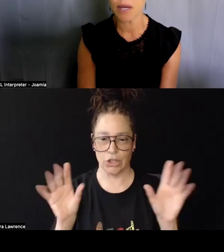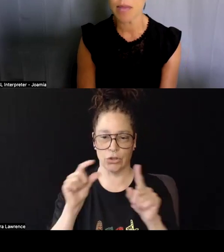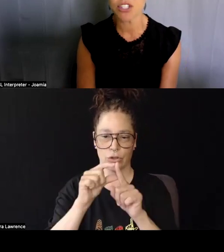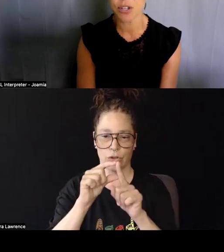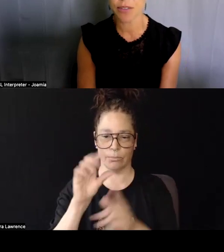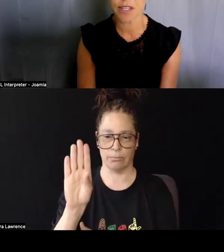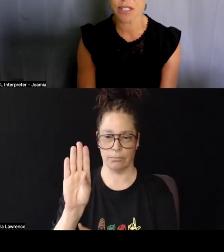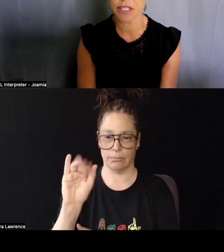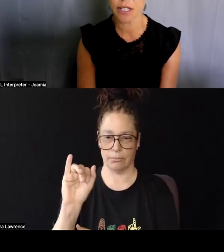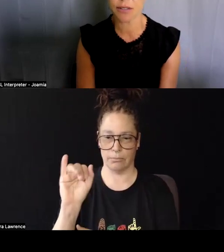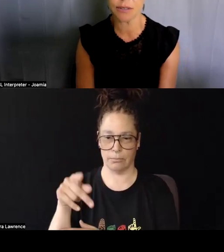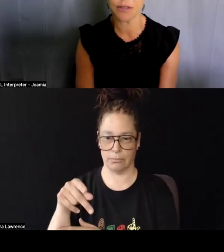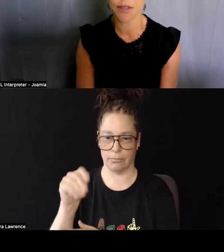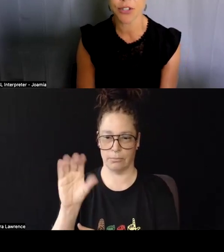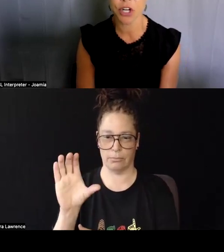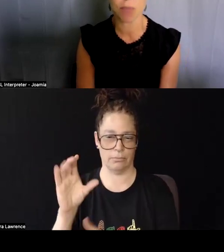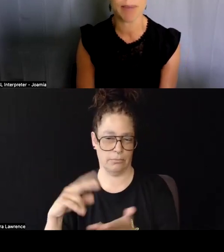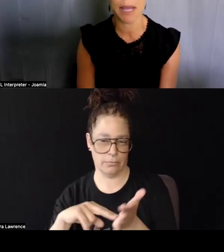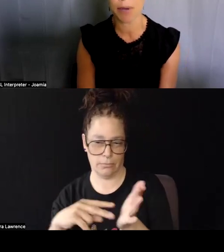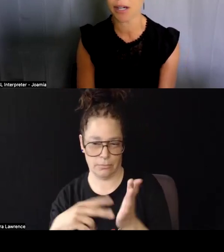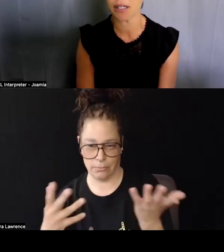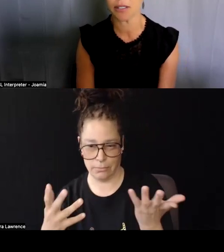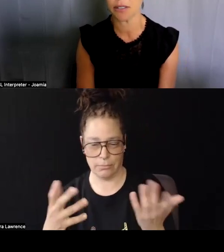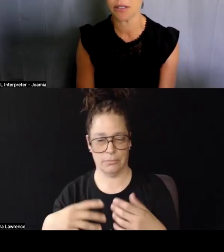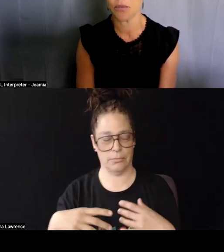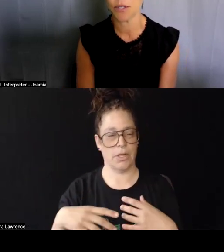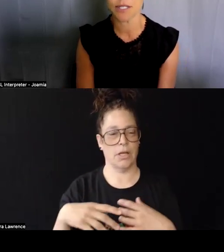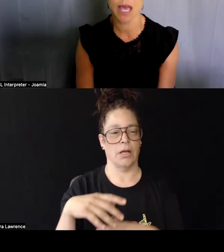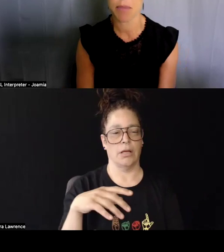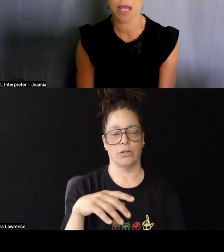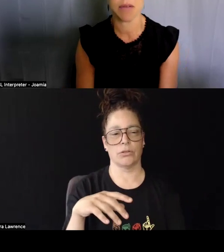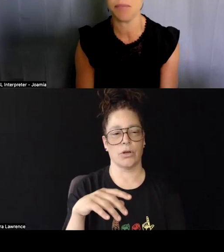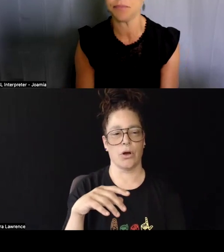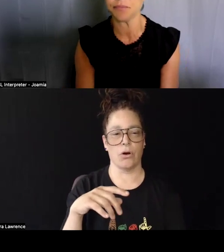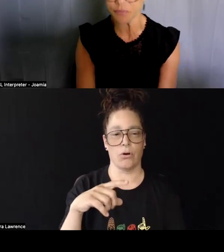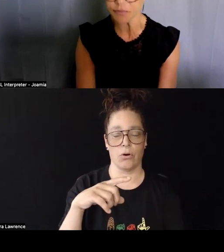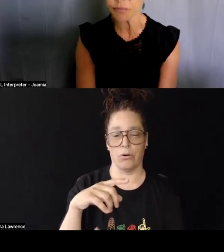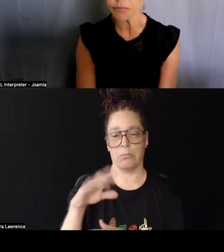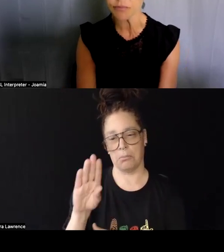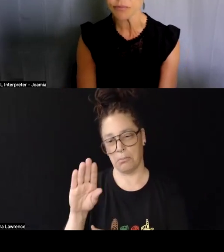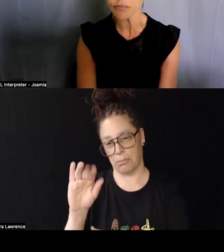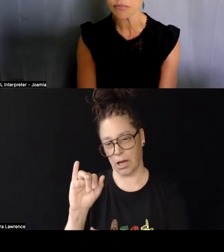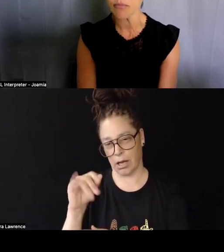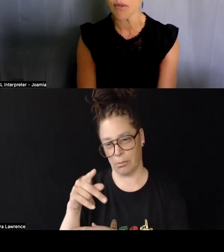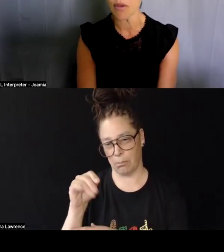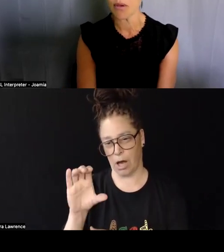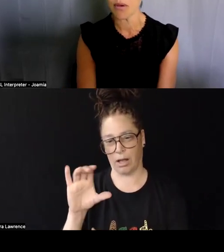I want to make sure that it's clear that the term BIPOC, what does that mean?